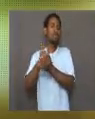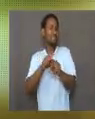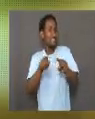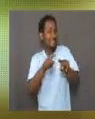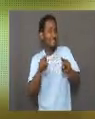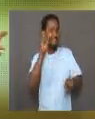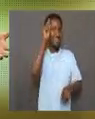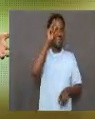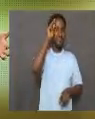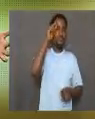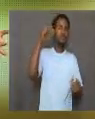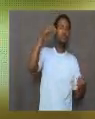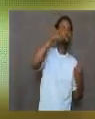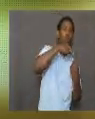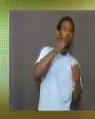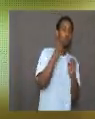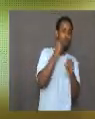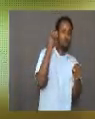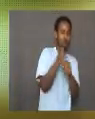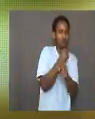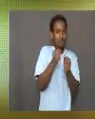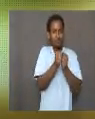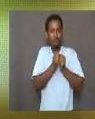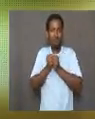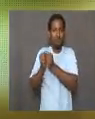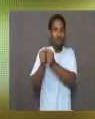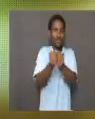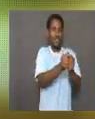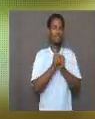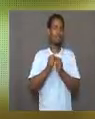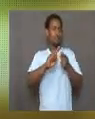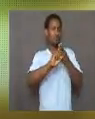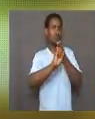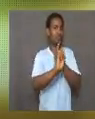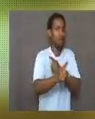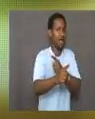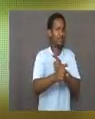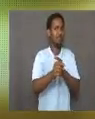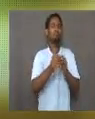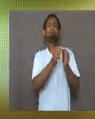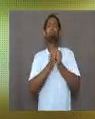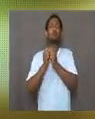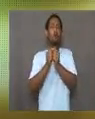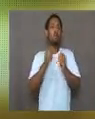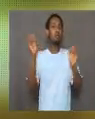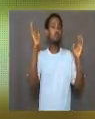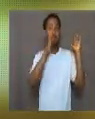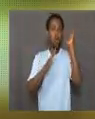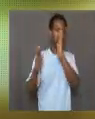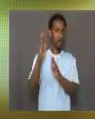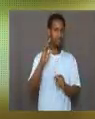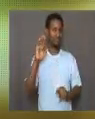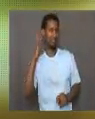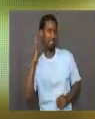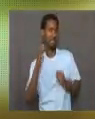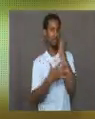different cultures to work together to fight common problems like